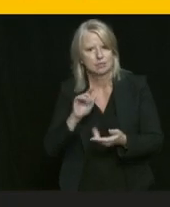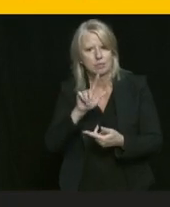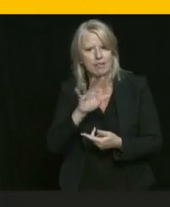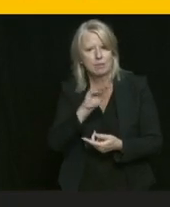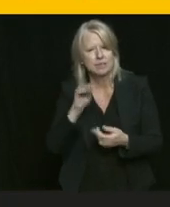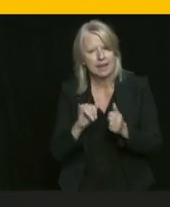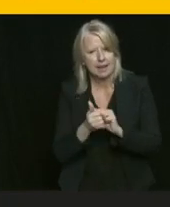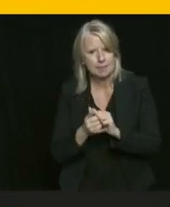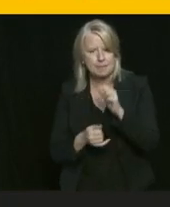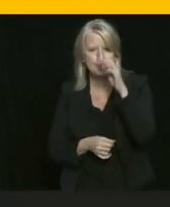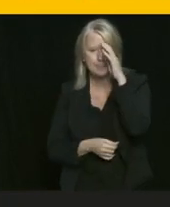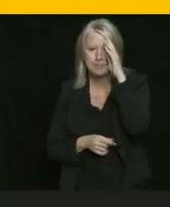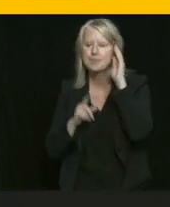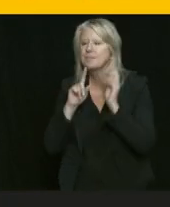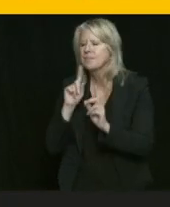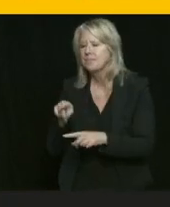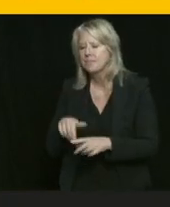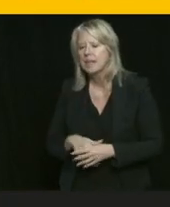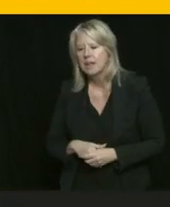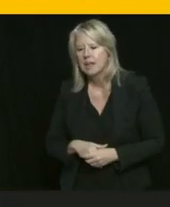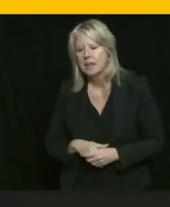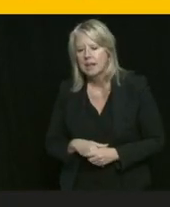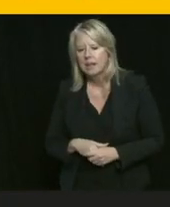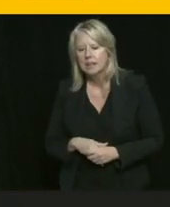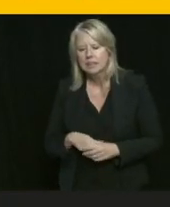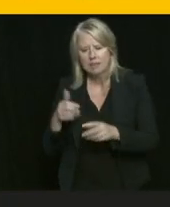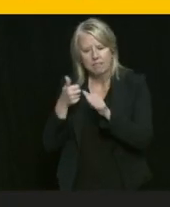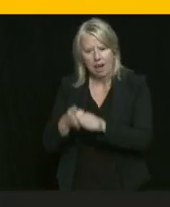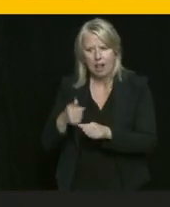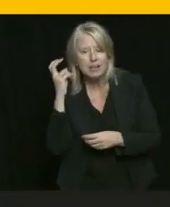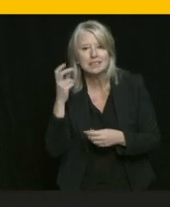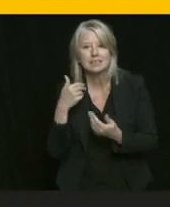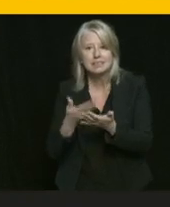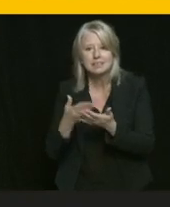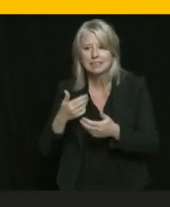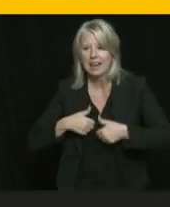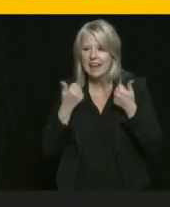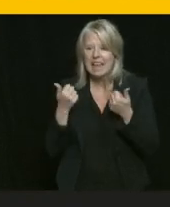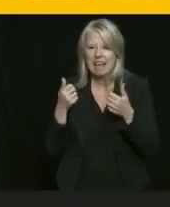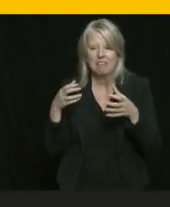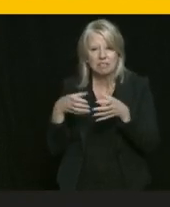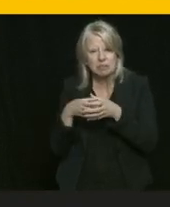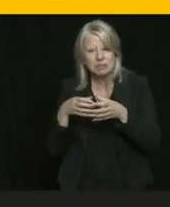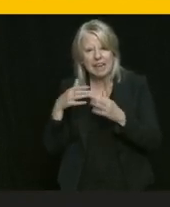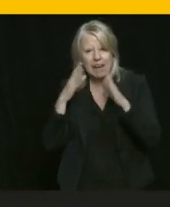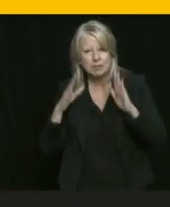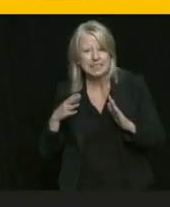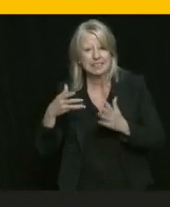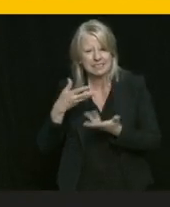So I said this is a community or whole of society estimate.